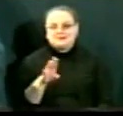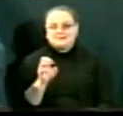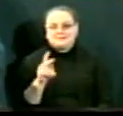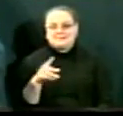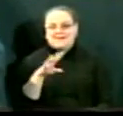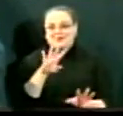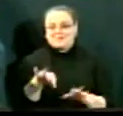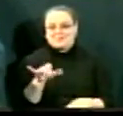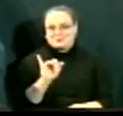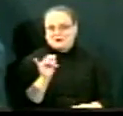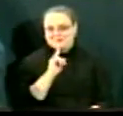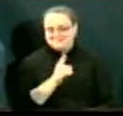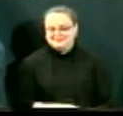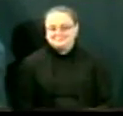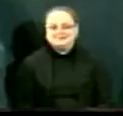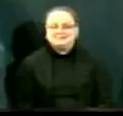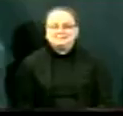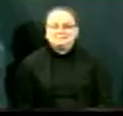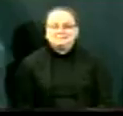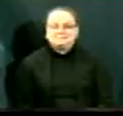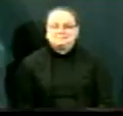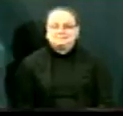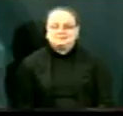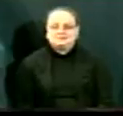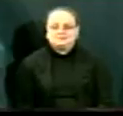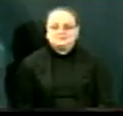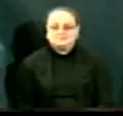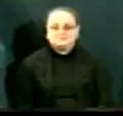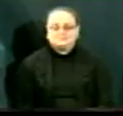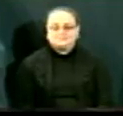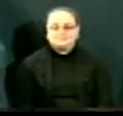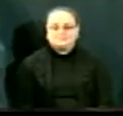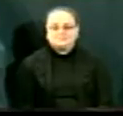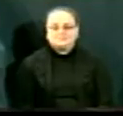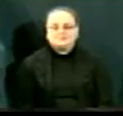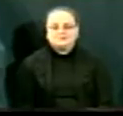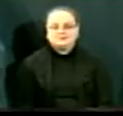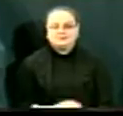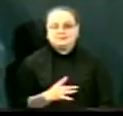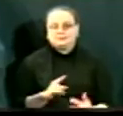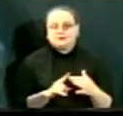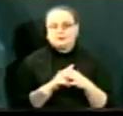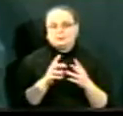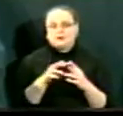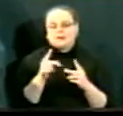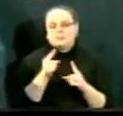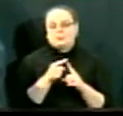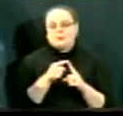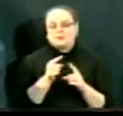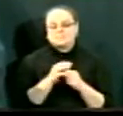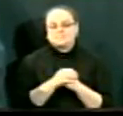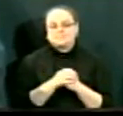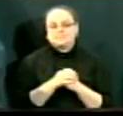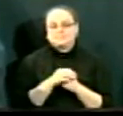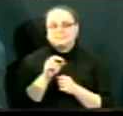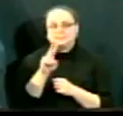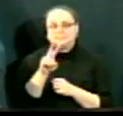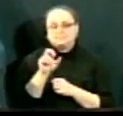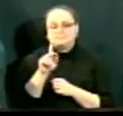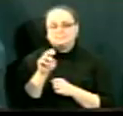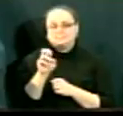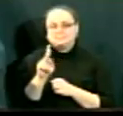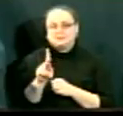imagine. Well, once again, thank you for allowing me the time to speak. I just want to bring up a couple points. VALIC started their